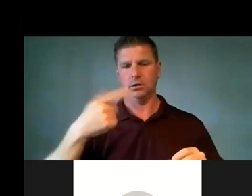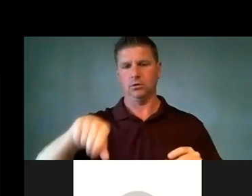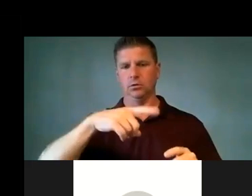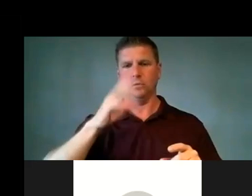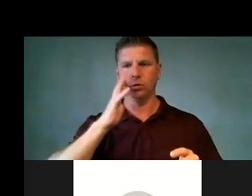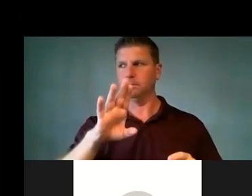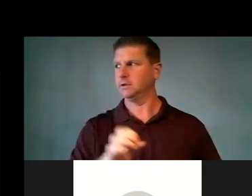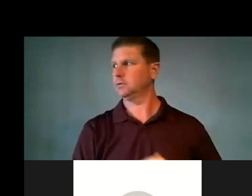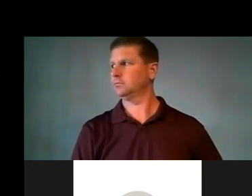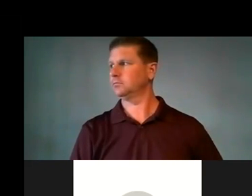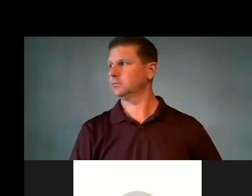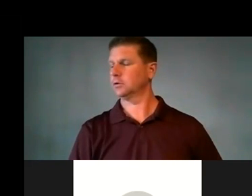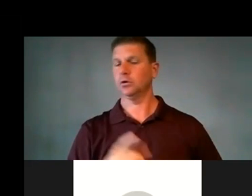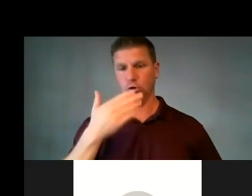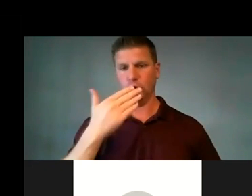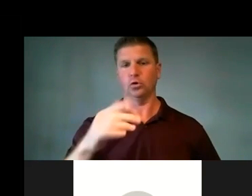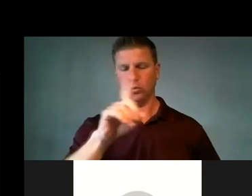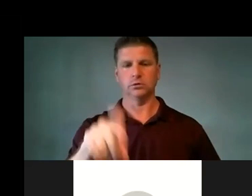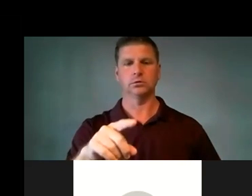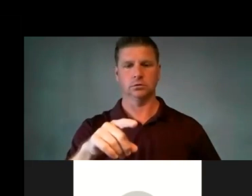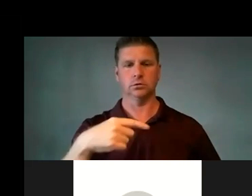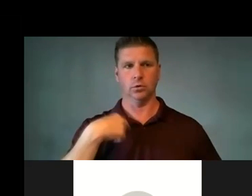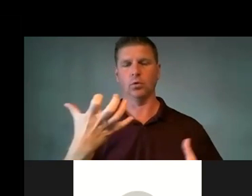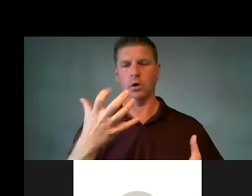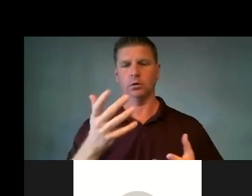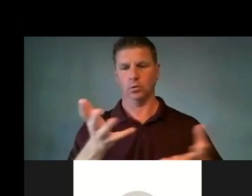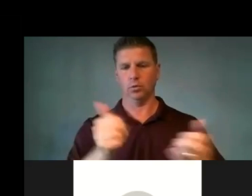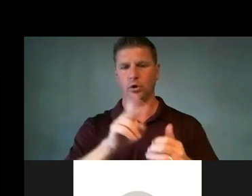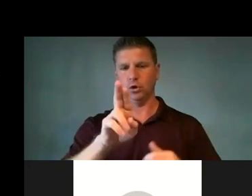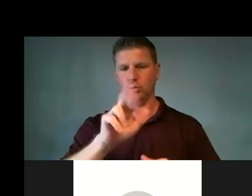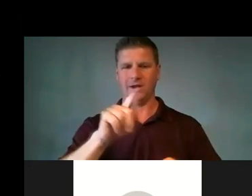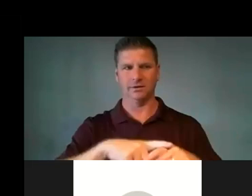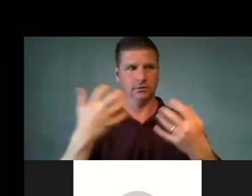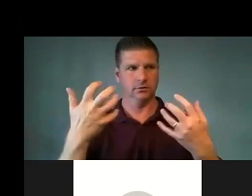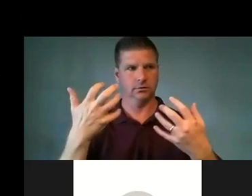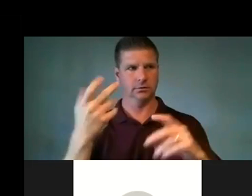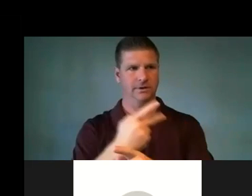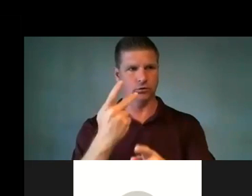So good question, and we want to work with the URA to pin all that down.